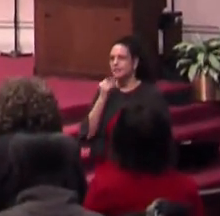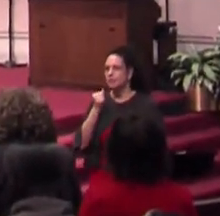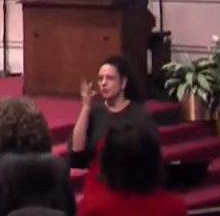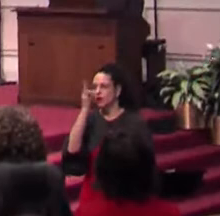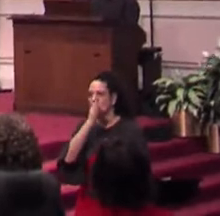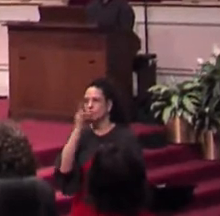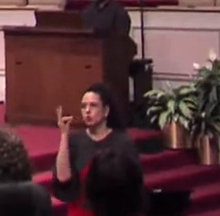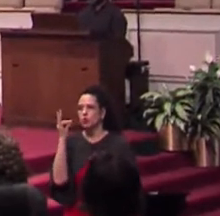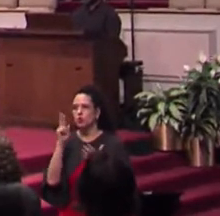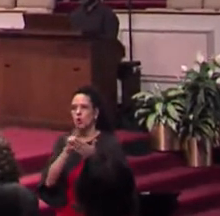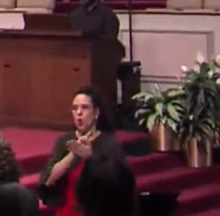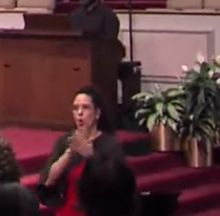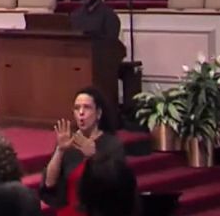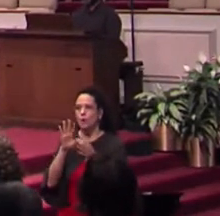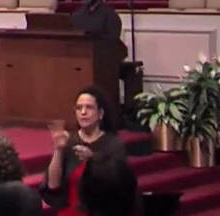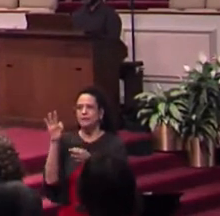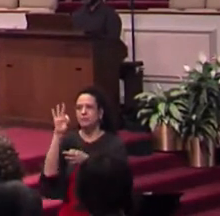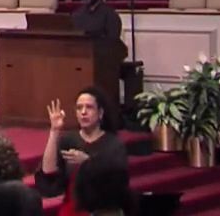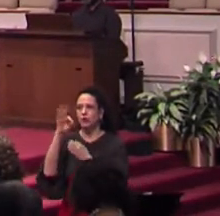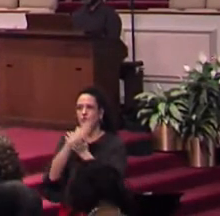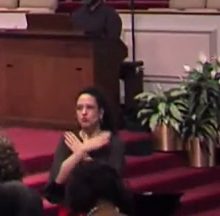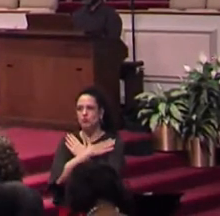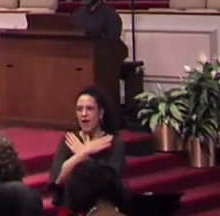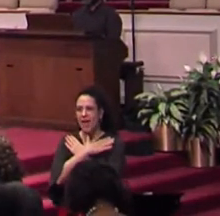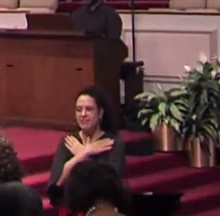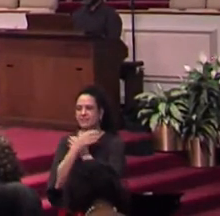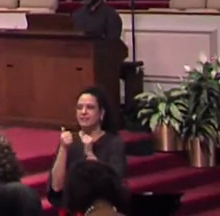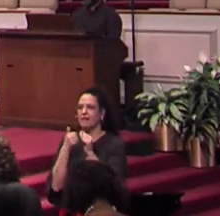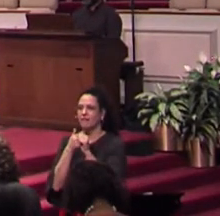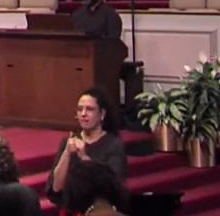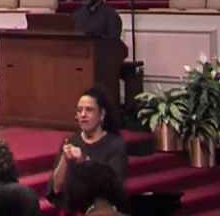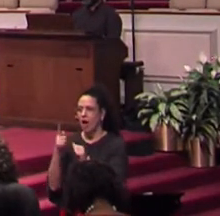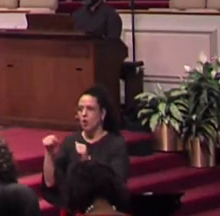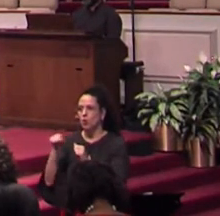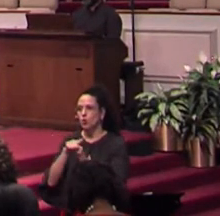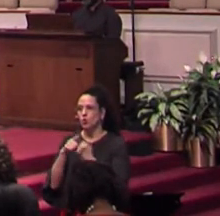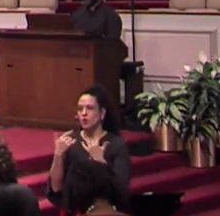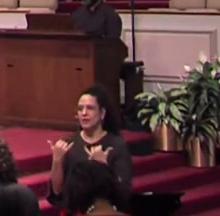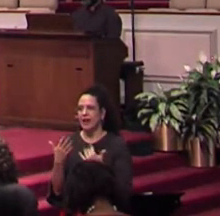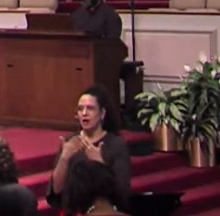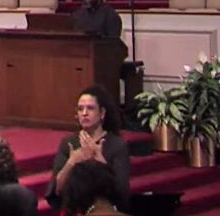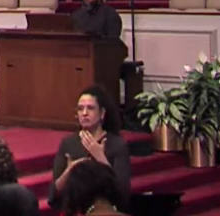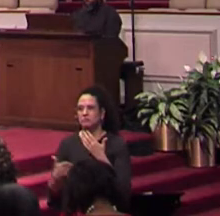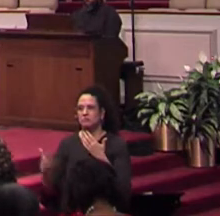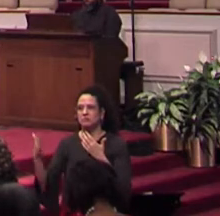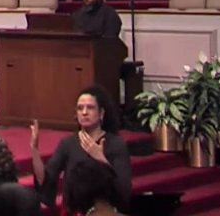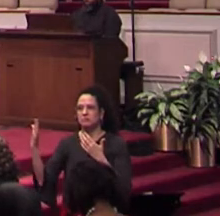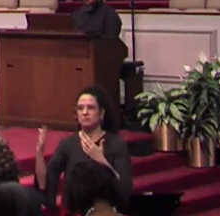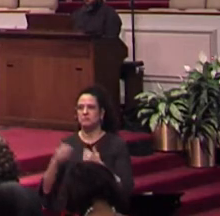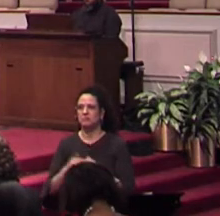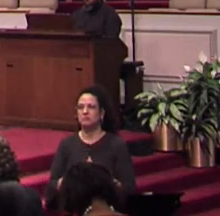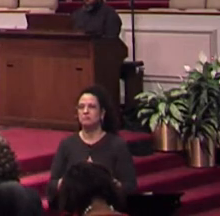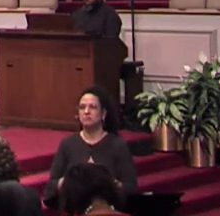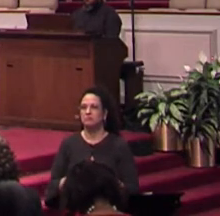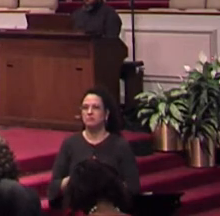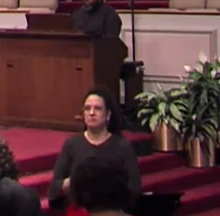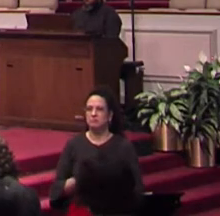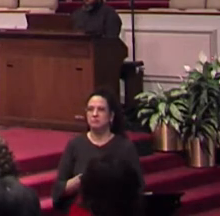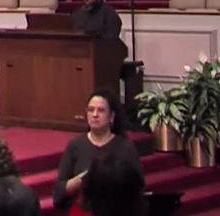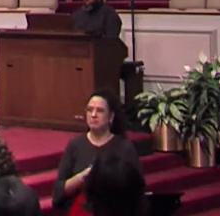Holy Spirit rest, rule, and abide within each and every one of us right now, henceforth, and forevermore.